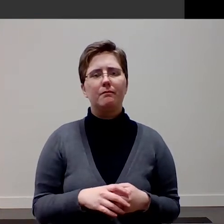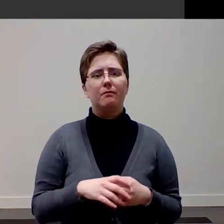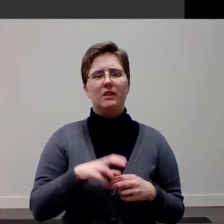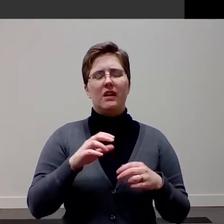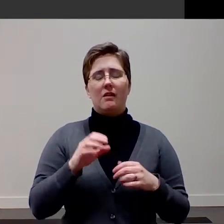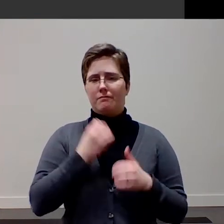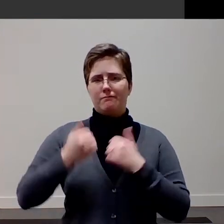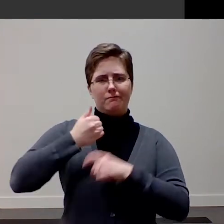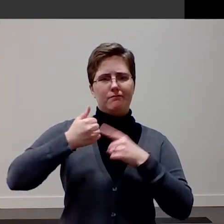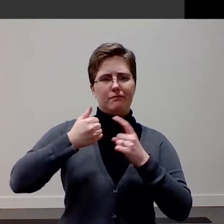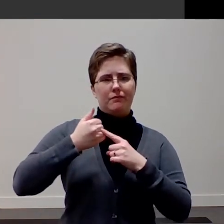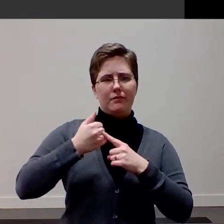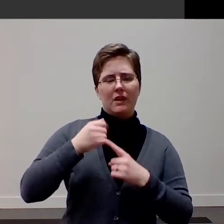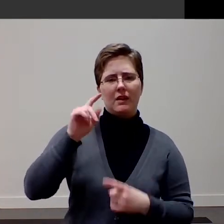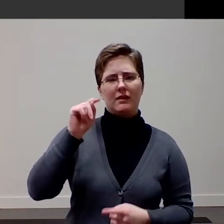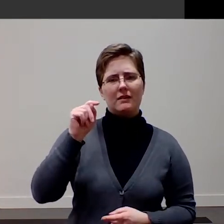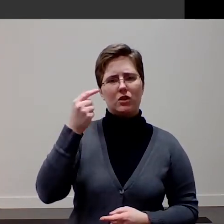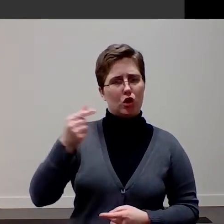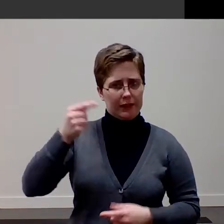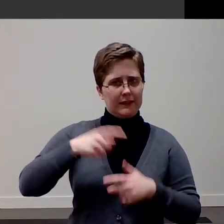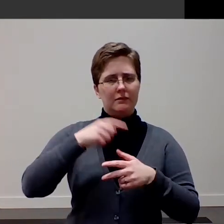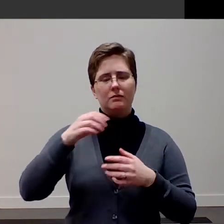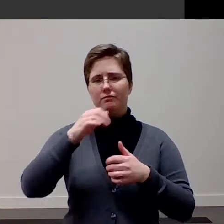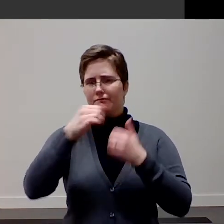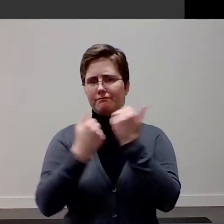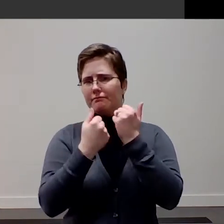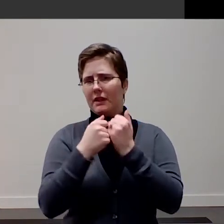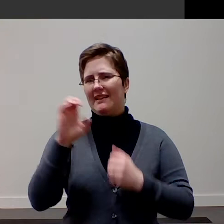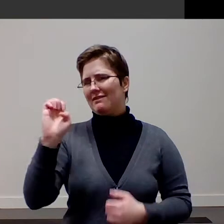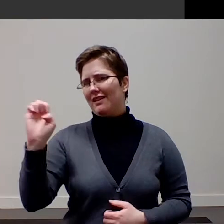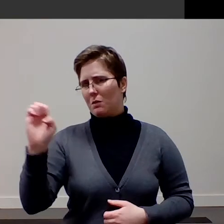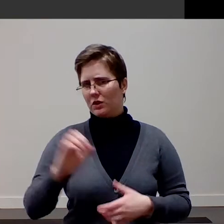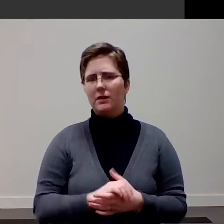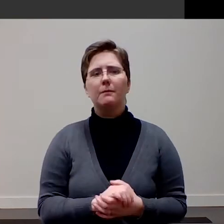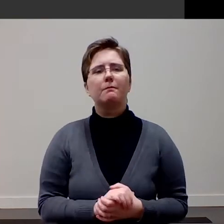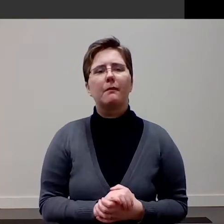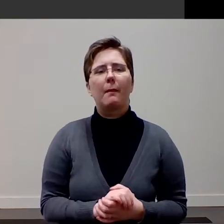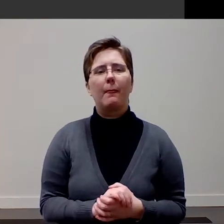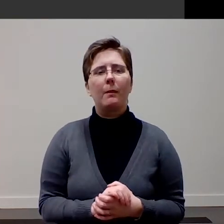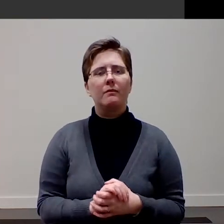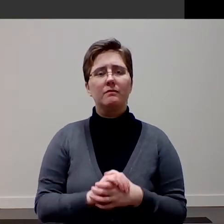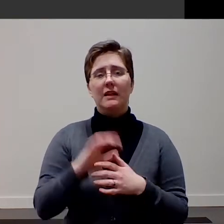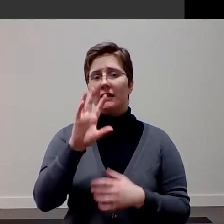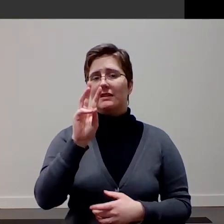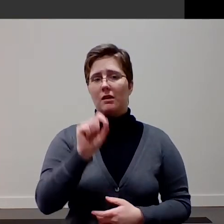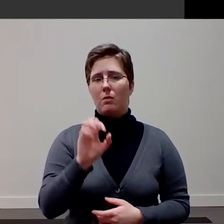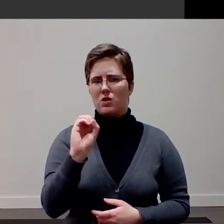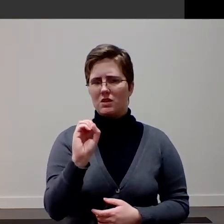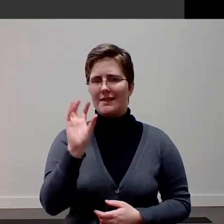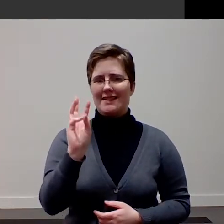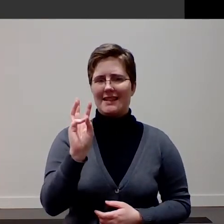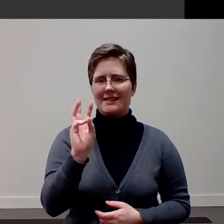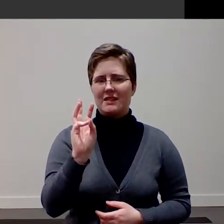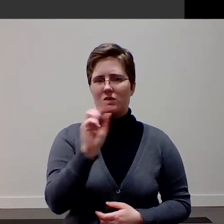the chair is Polly Taylor Gerken, and the co-chair is Stephanie Eichenberg. And item